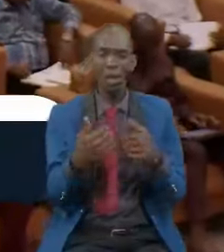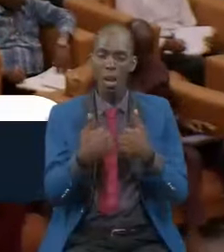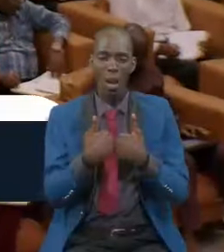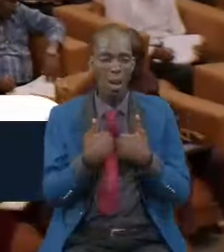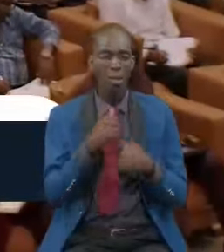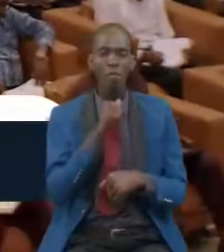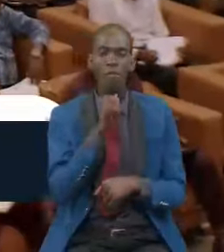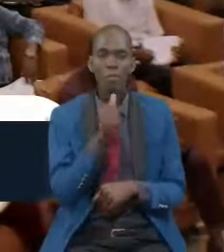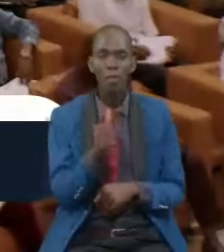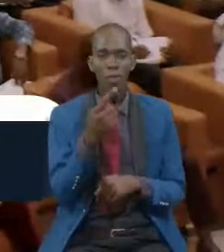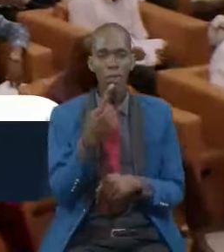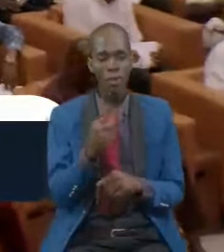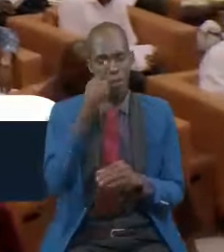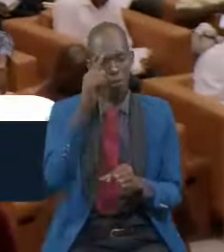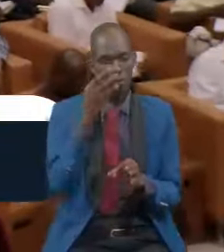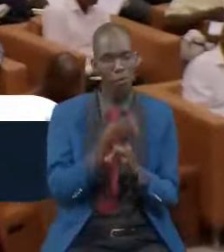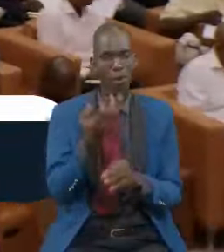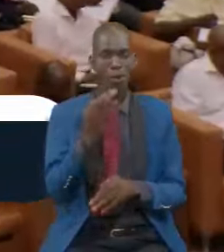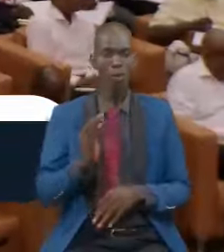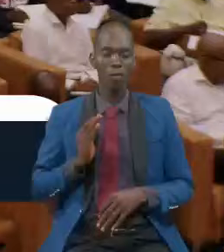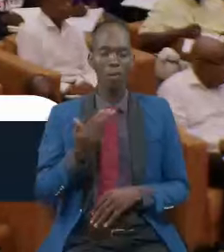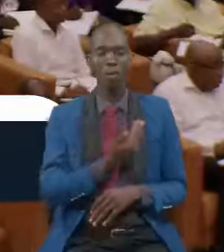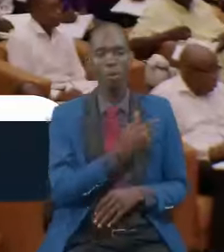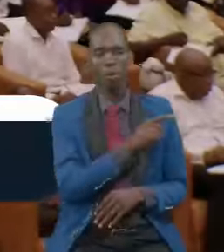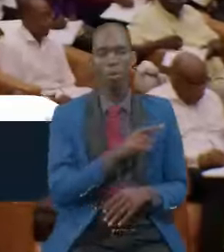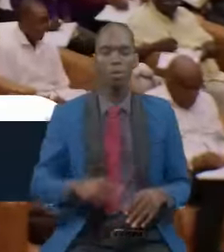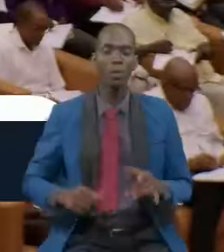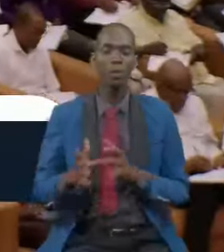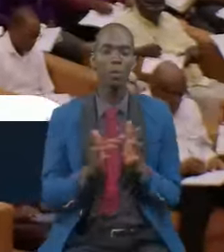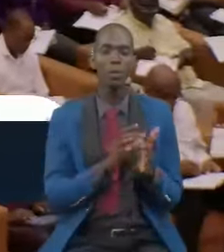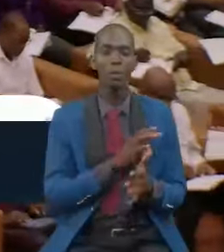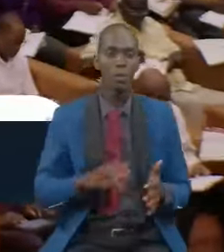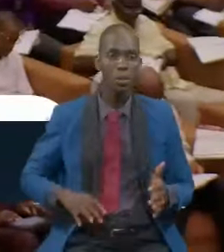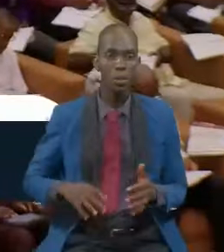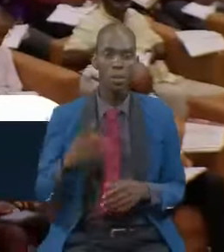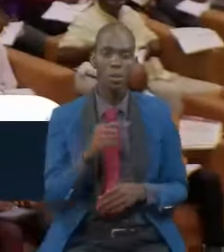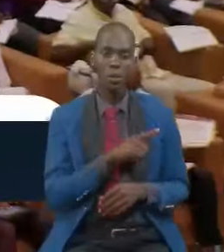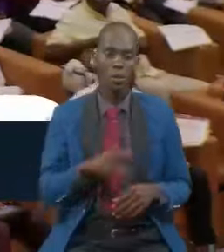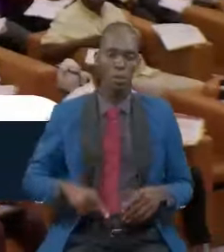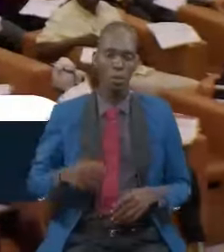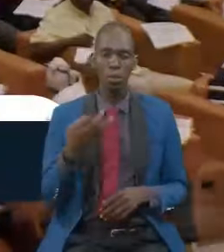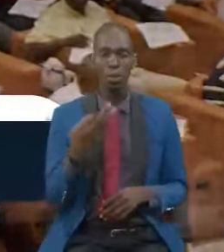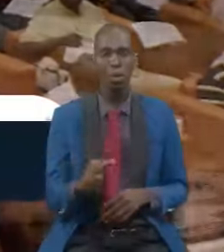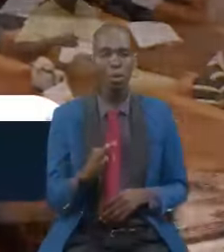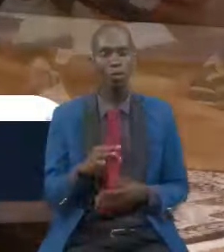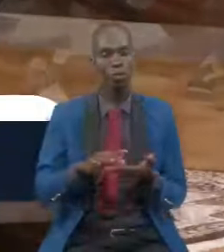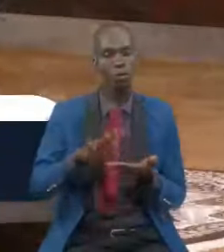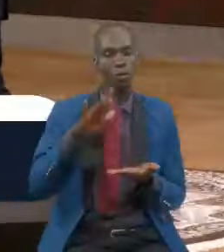the faith of our Lord Jesus Christ, the Lord of glory,